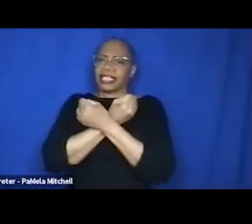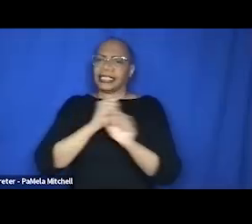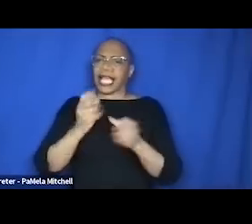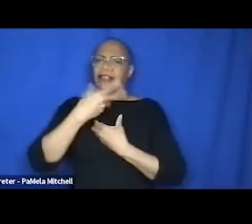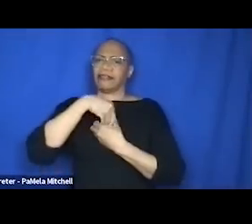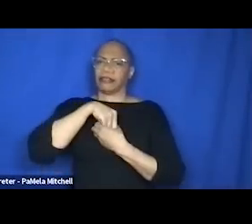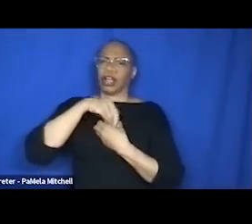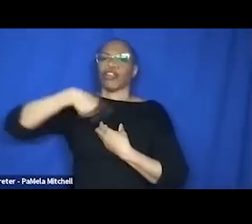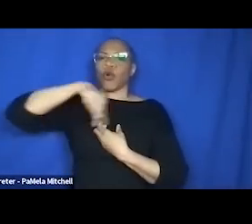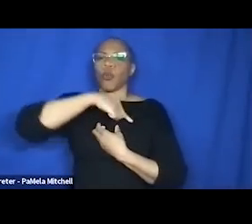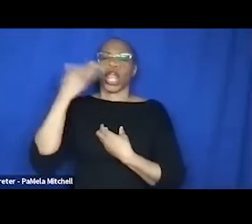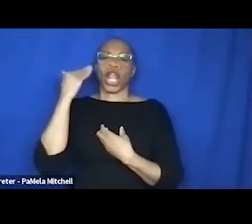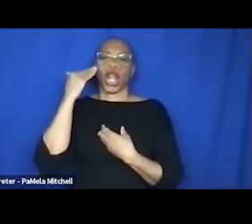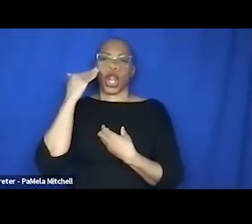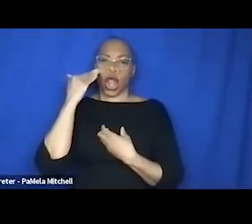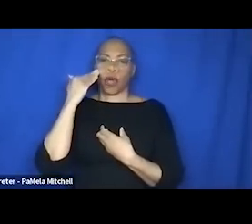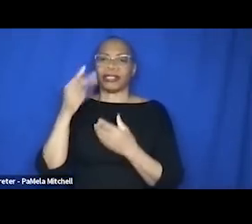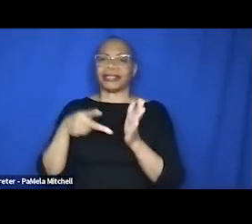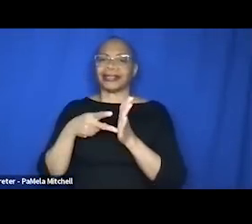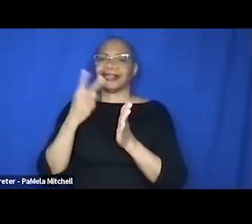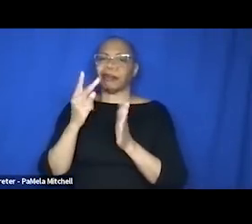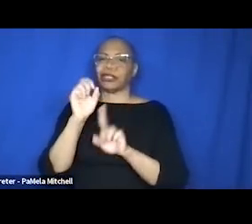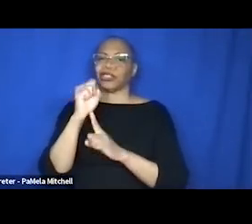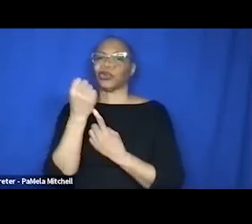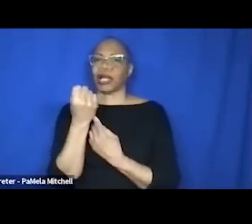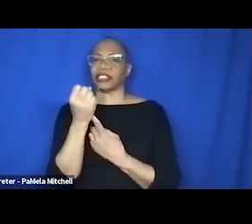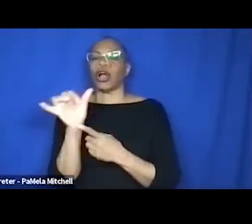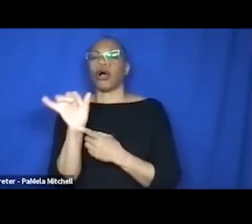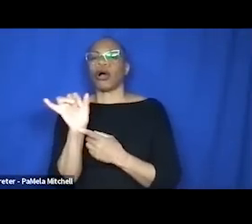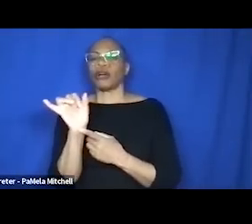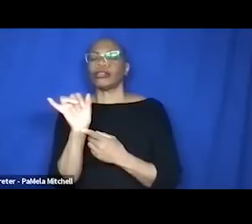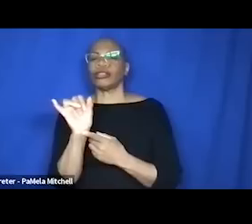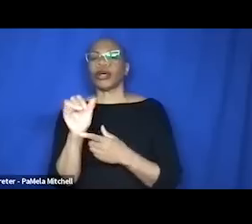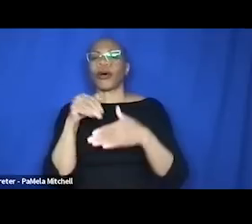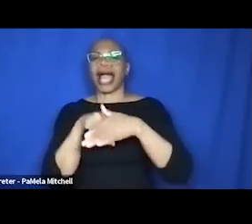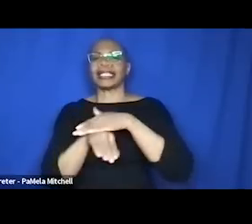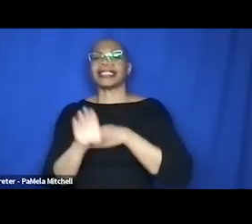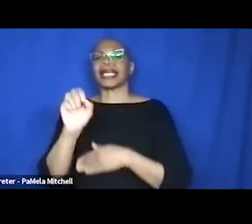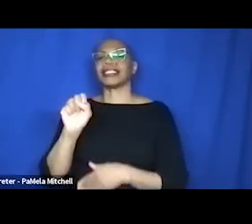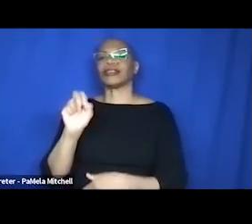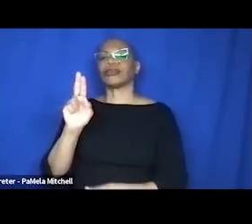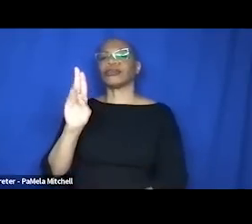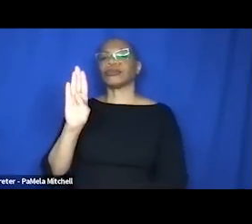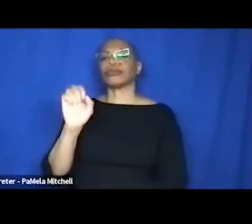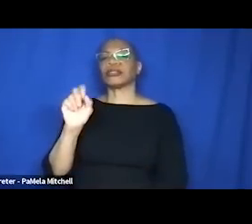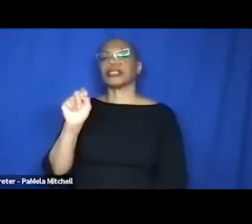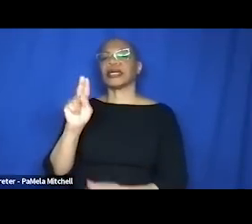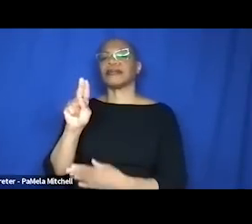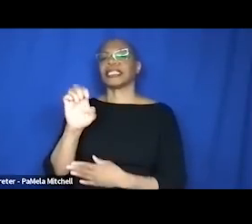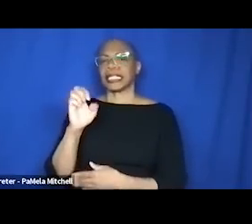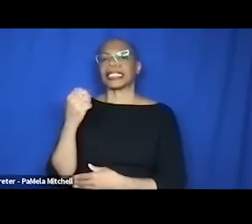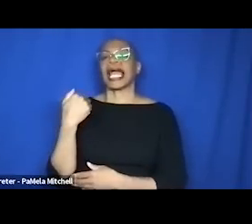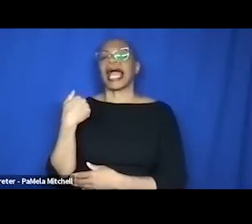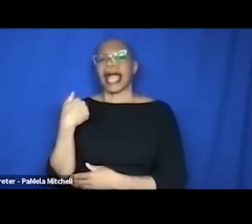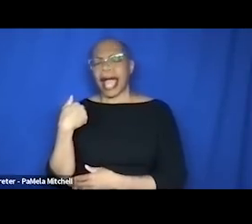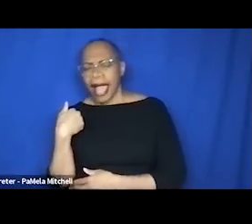a two-sided situation. Similarly, access to substances can be have both a kind